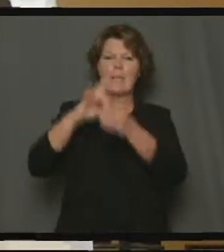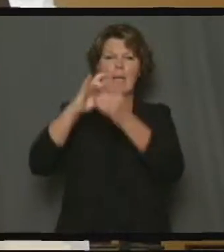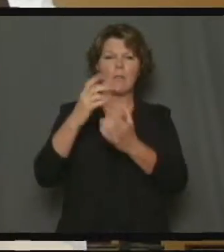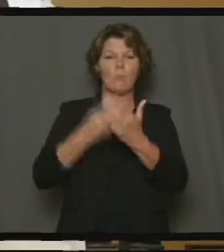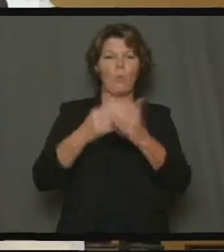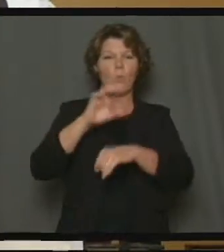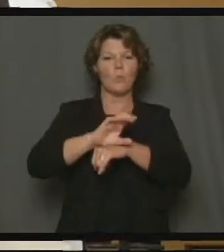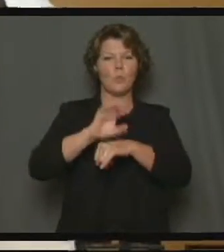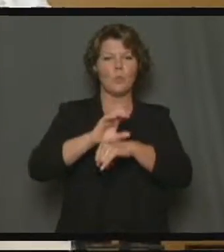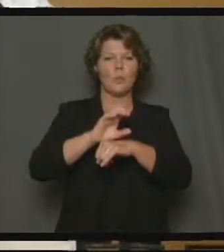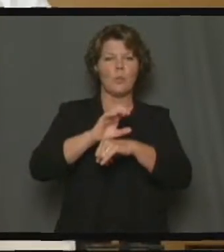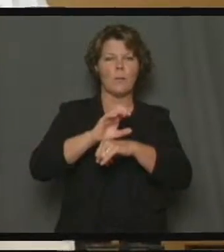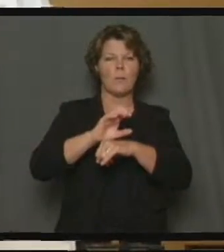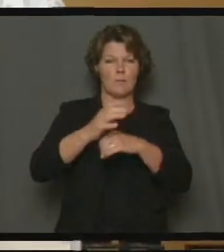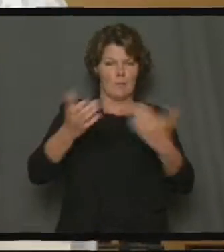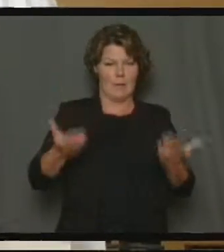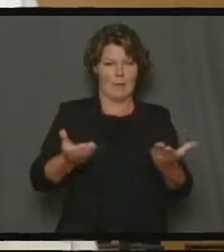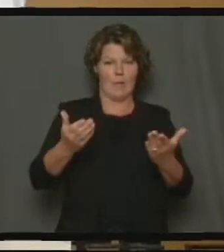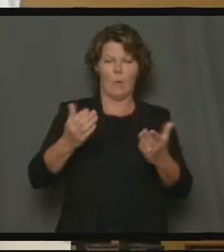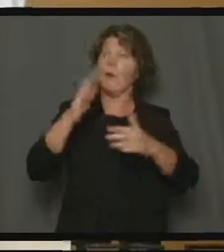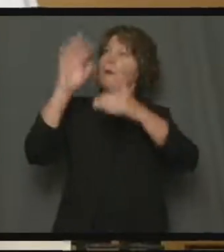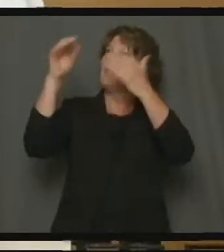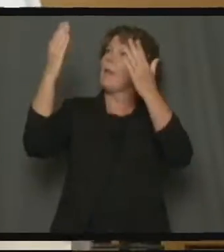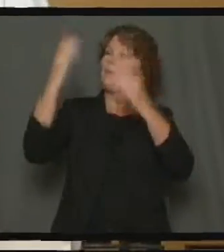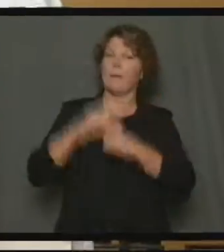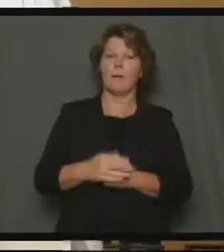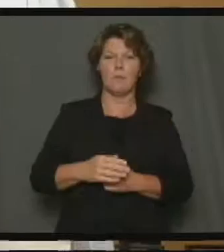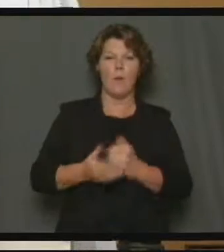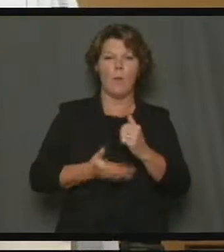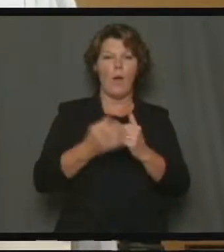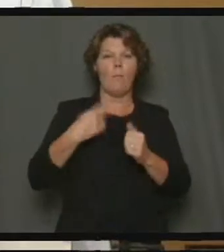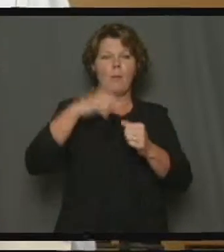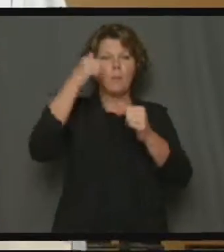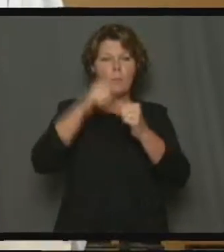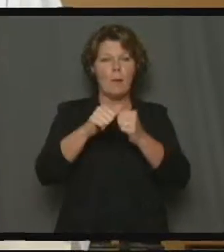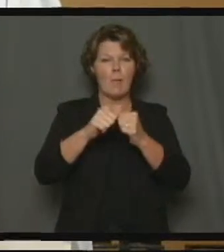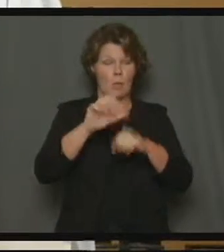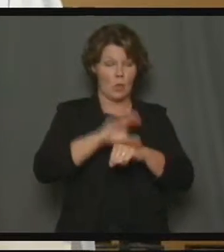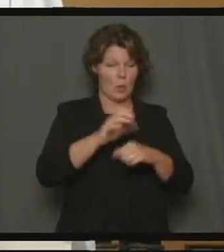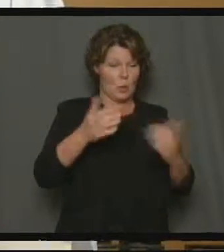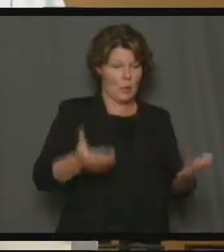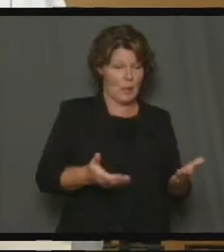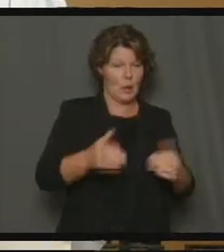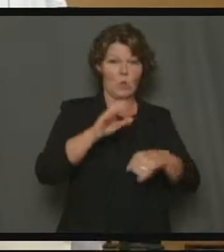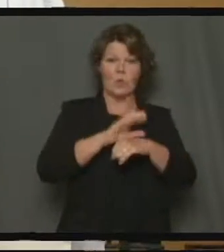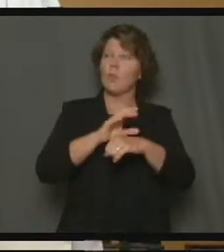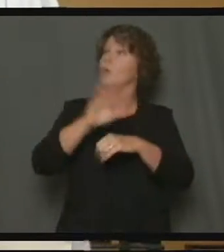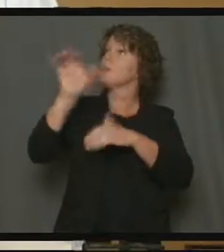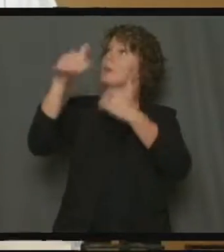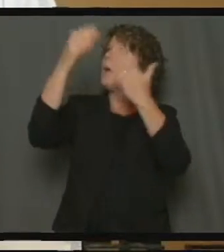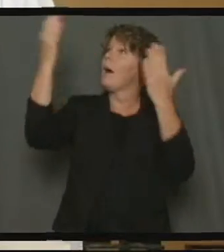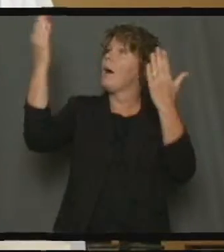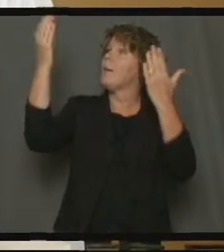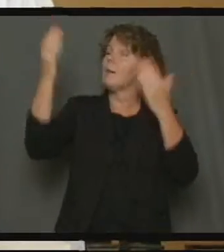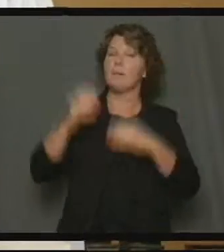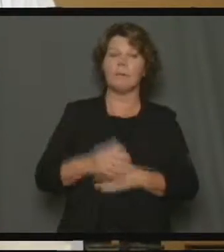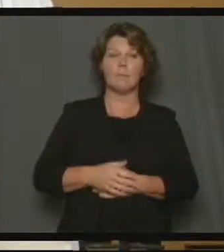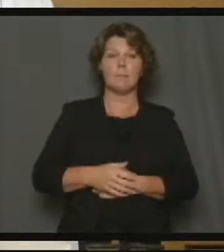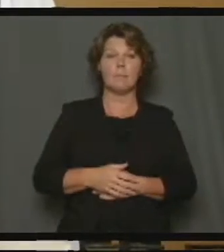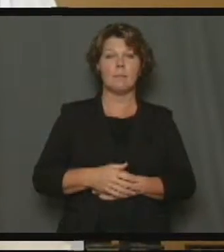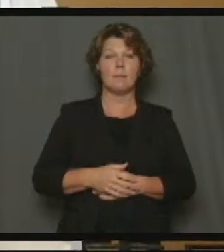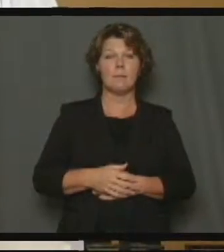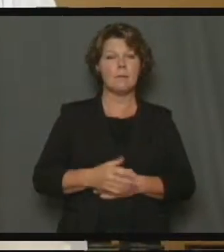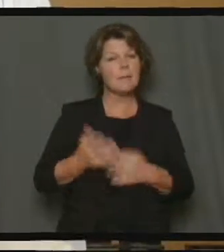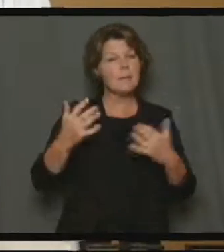together to remind us that both of those groups, church militant and church triumphant, they are still